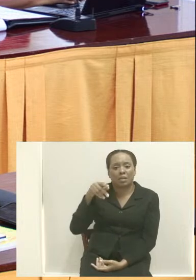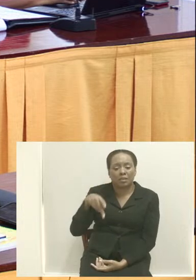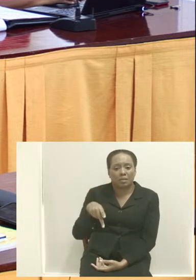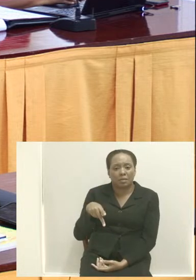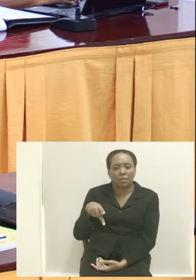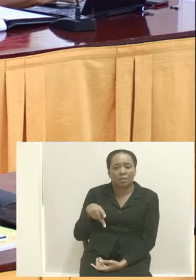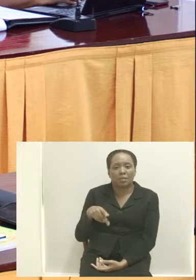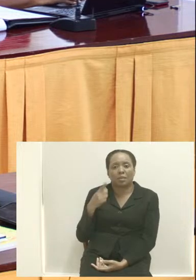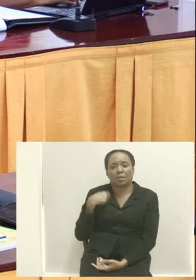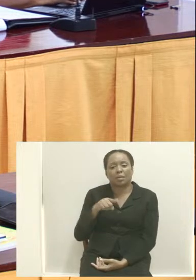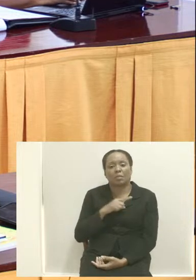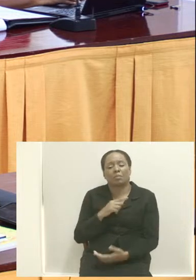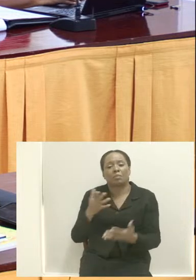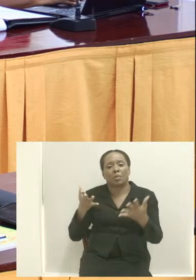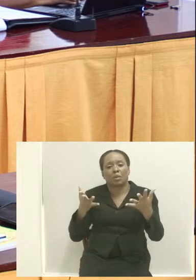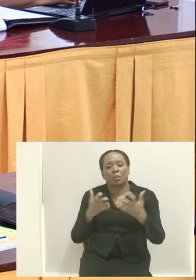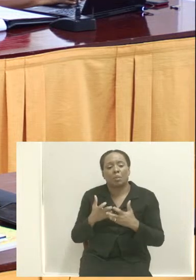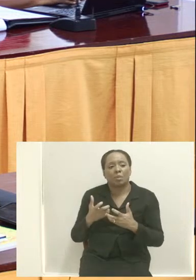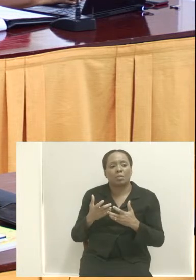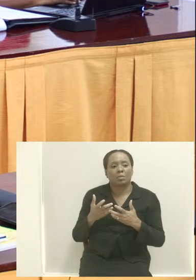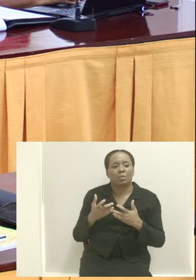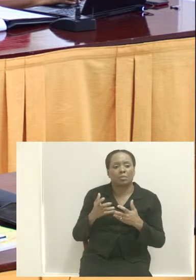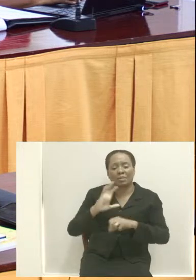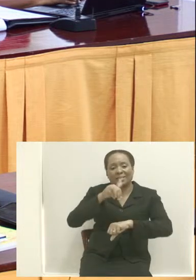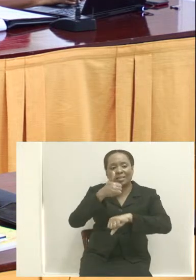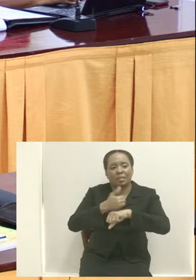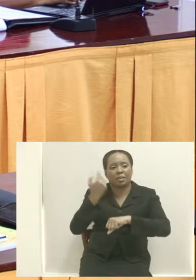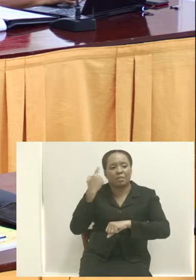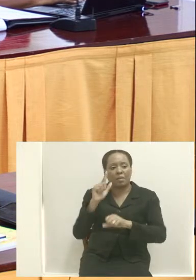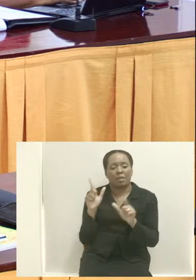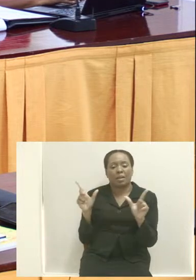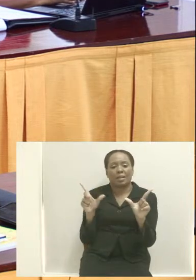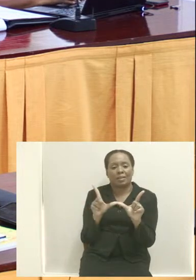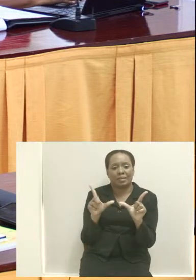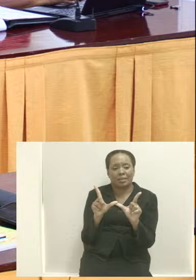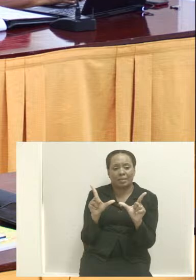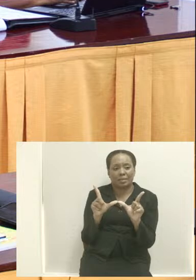allow for there to be a new competitive